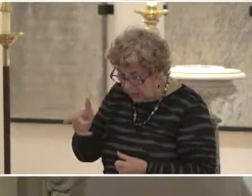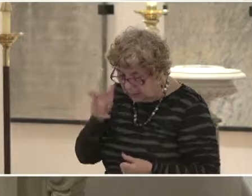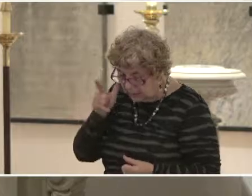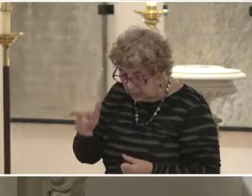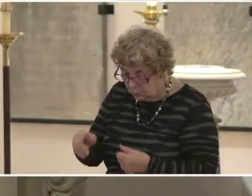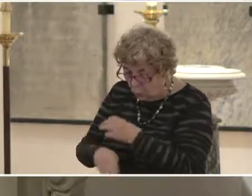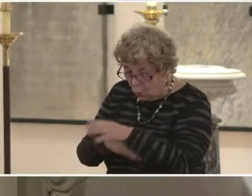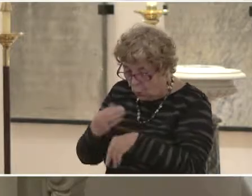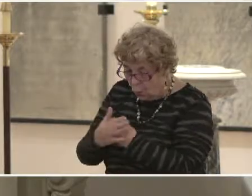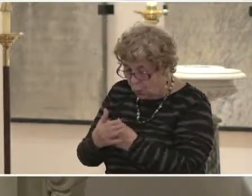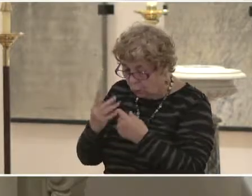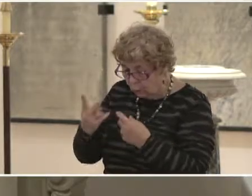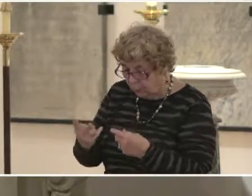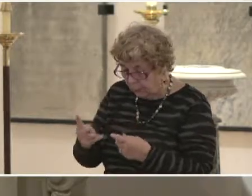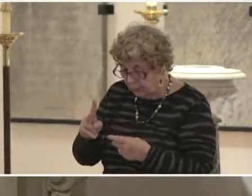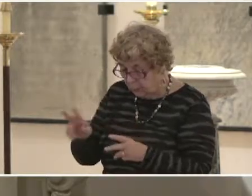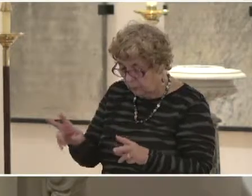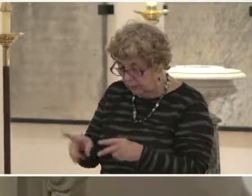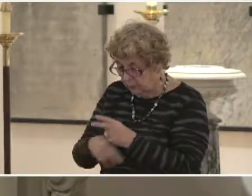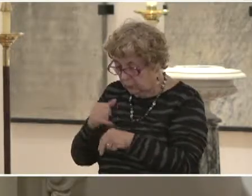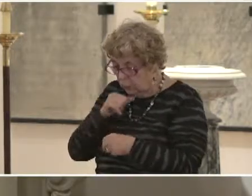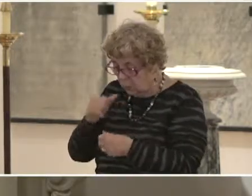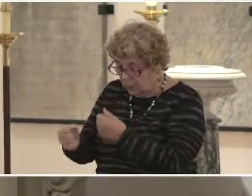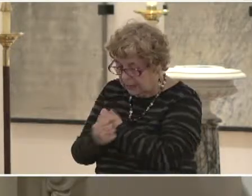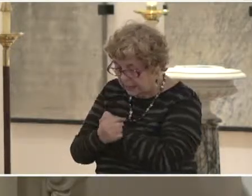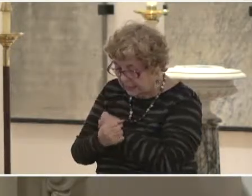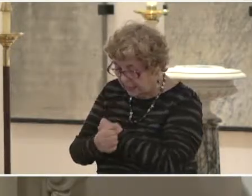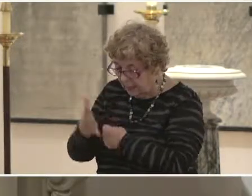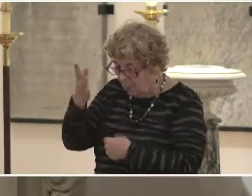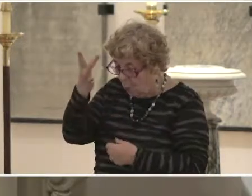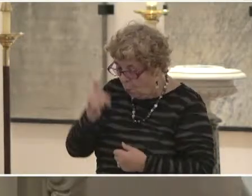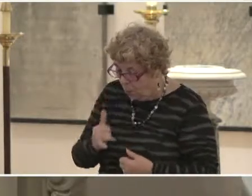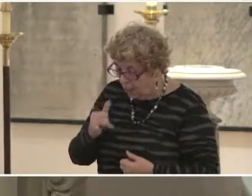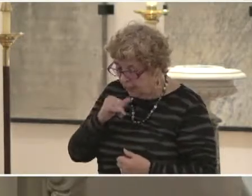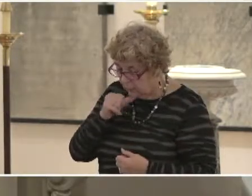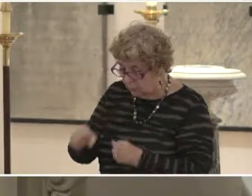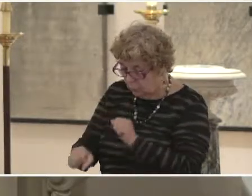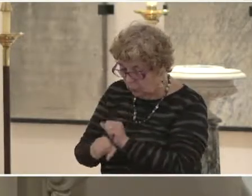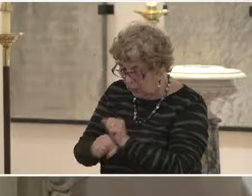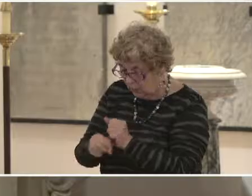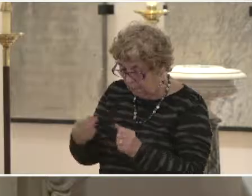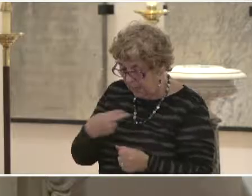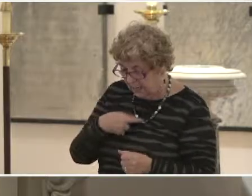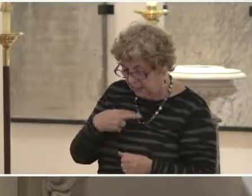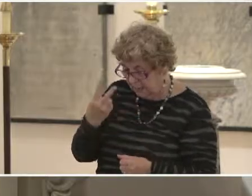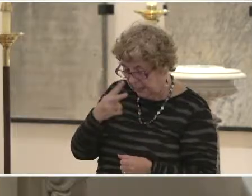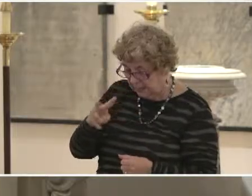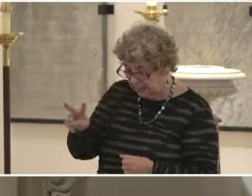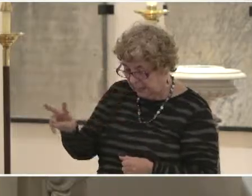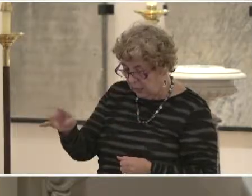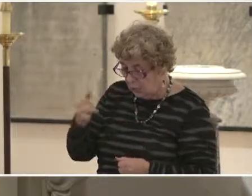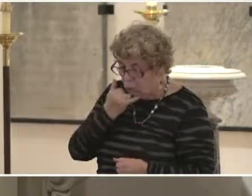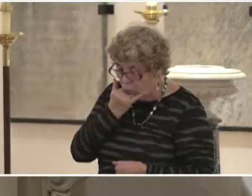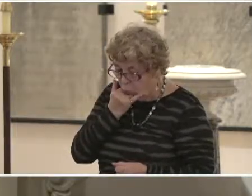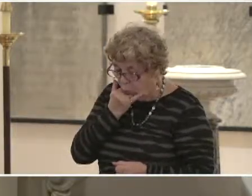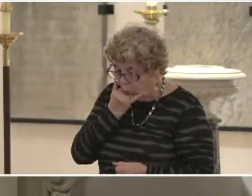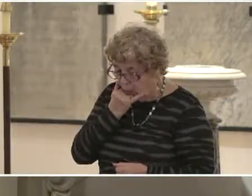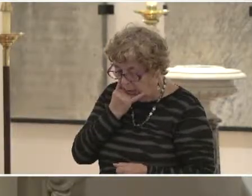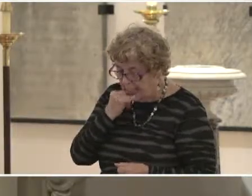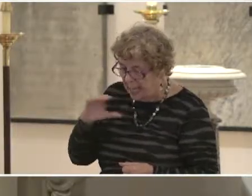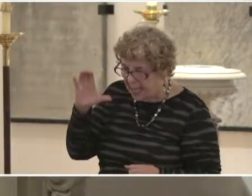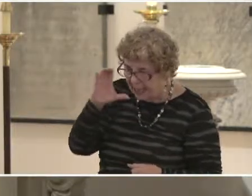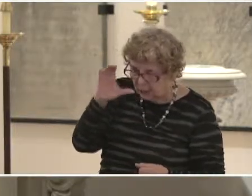cry to you, violence, and you will not save? Why do you make me see wrongdoing and look at trouble?